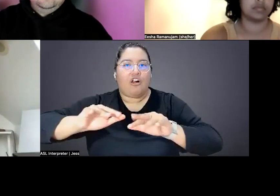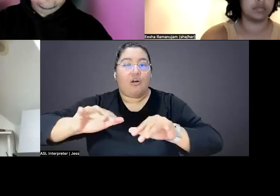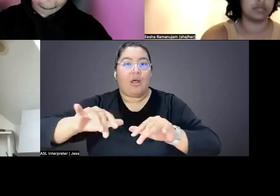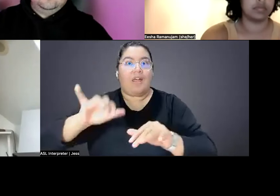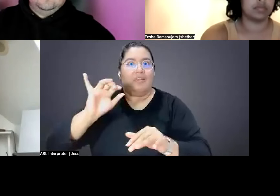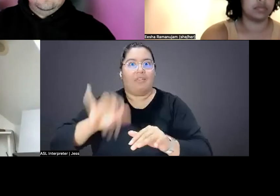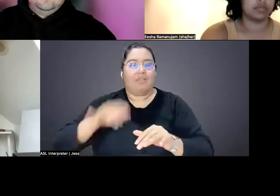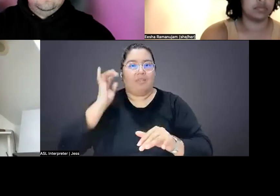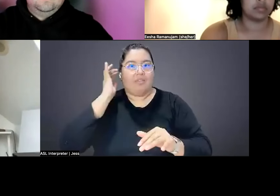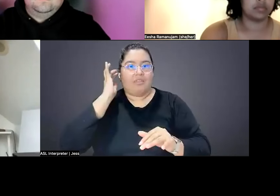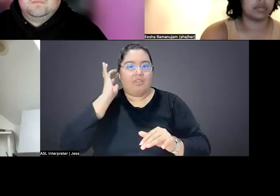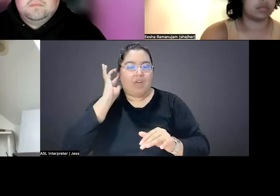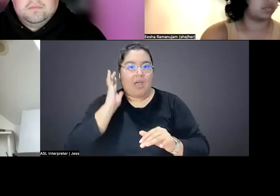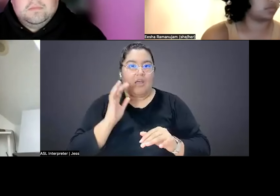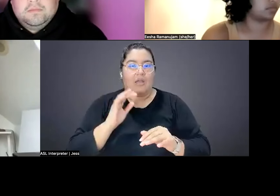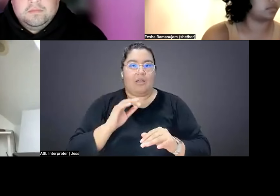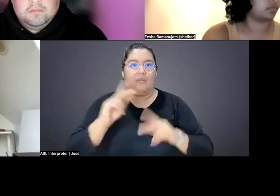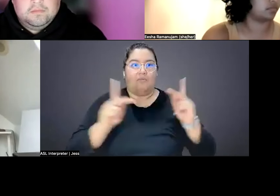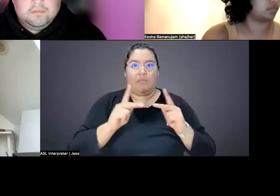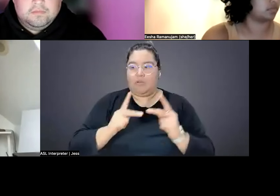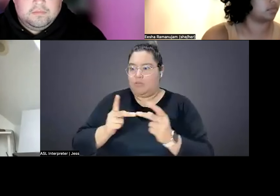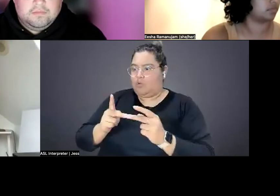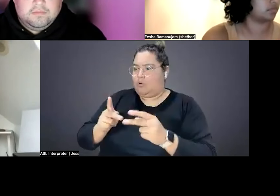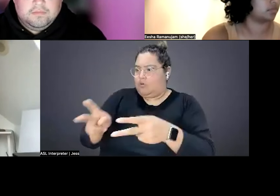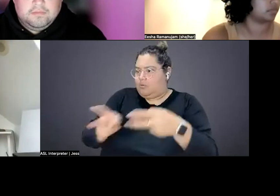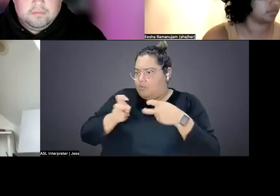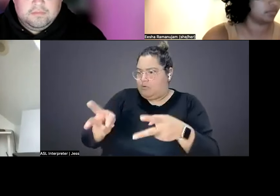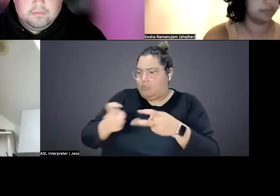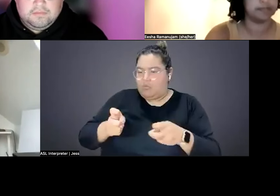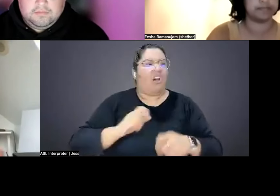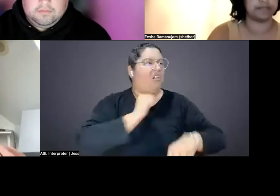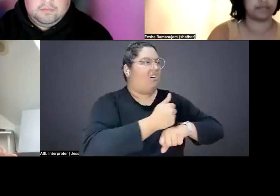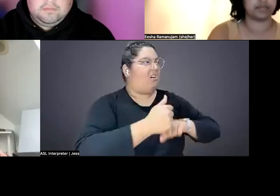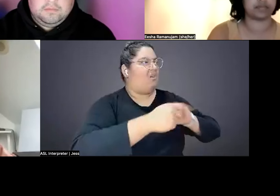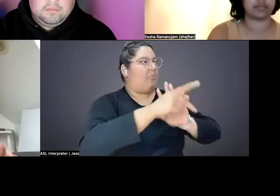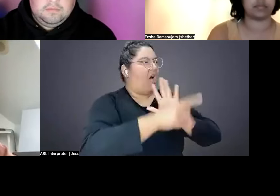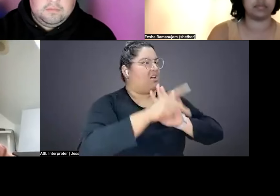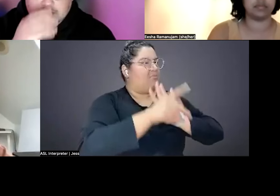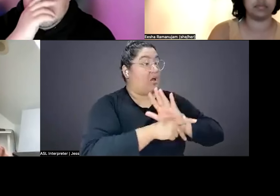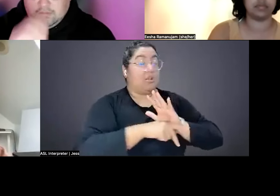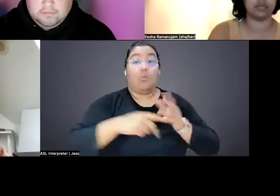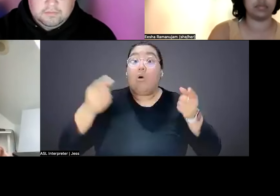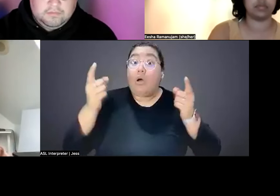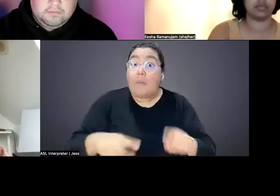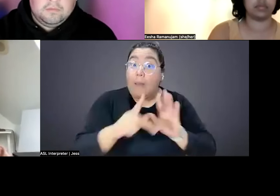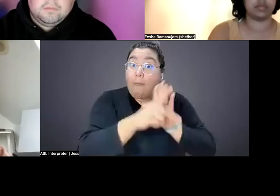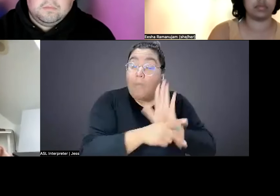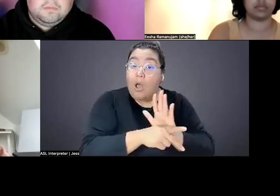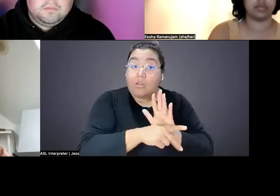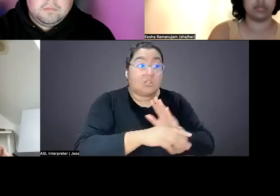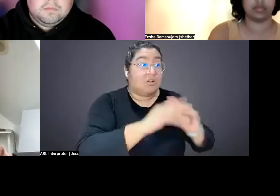accelerate policies that were displacing people from the community, how that was used in